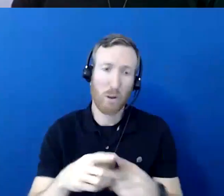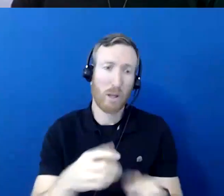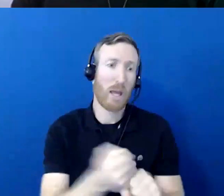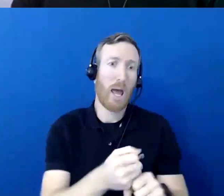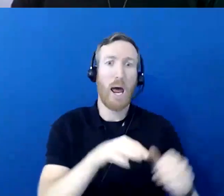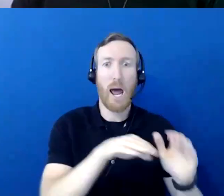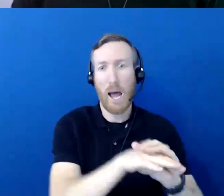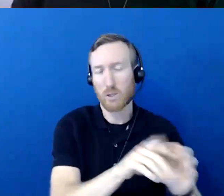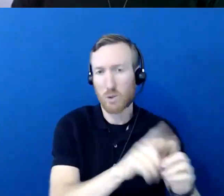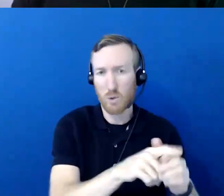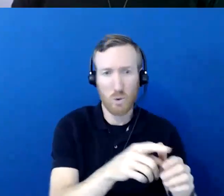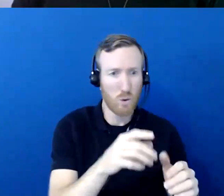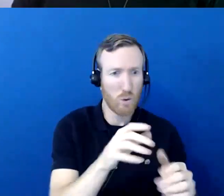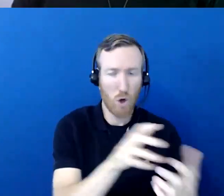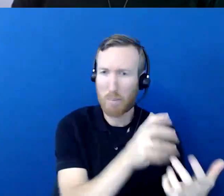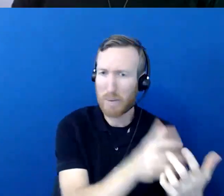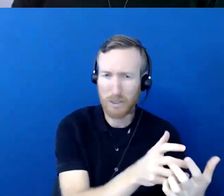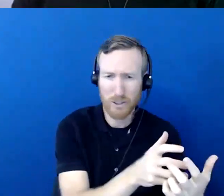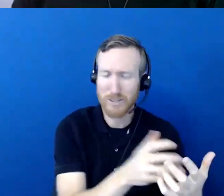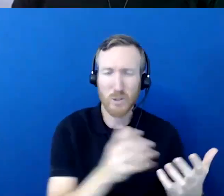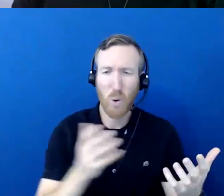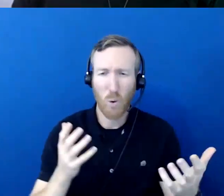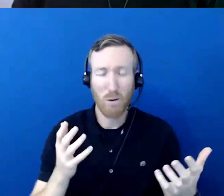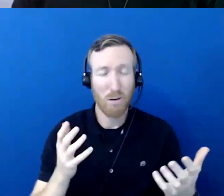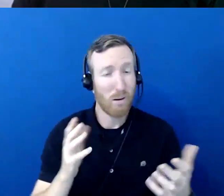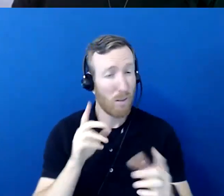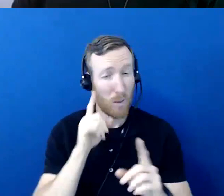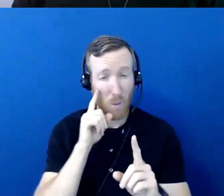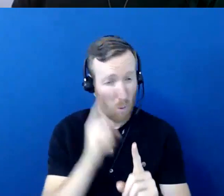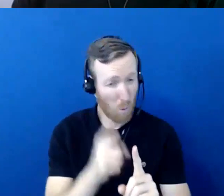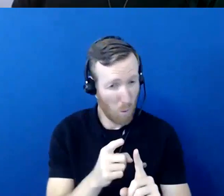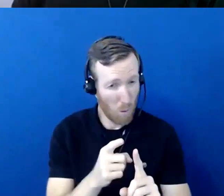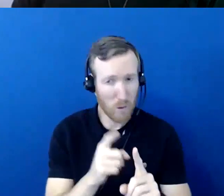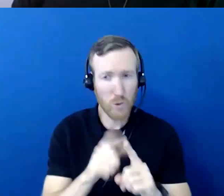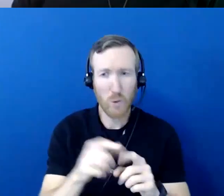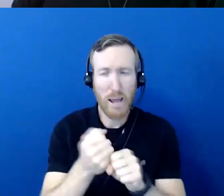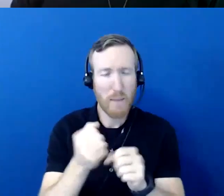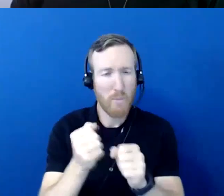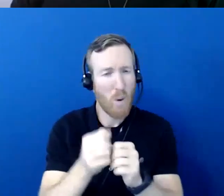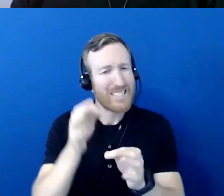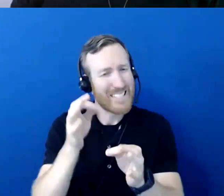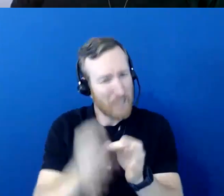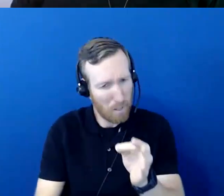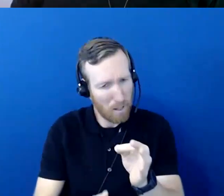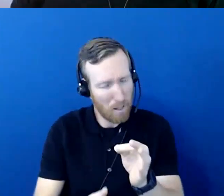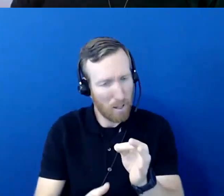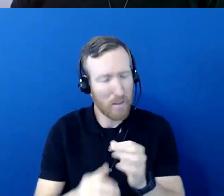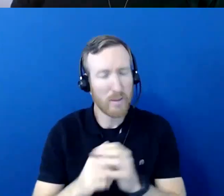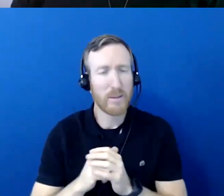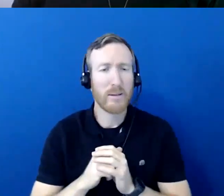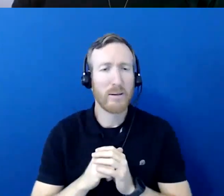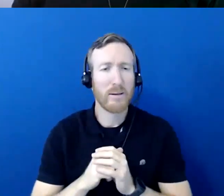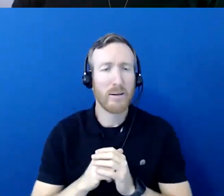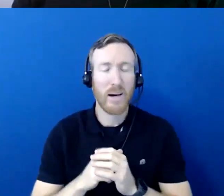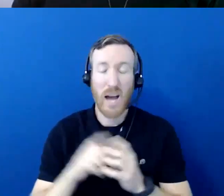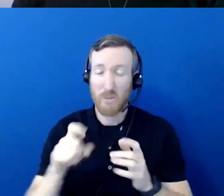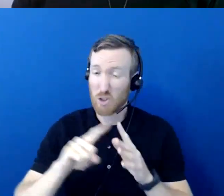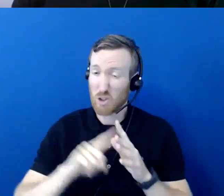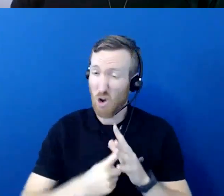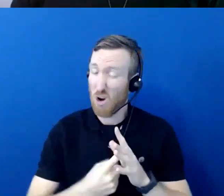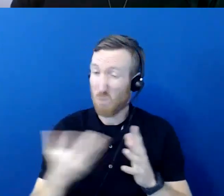the accommodations that they need. So our goal has to be to simplify the process. And we need to start with a passport because